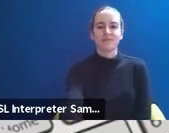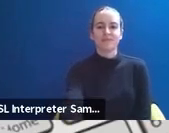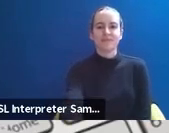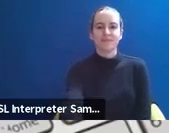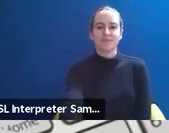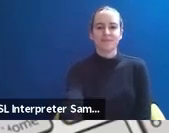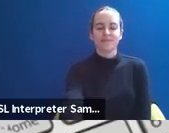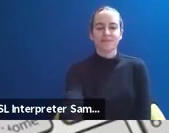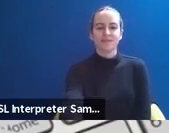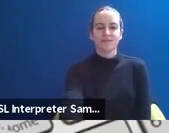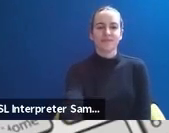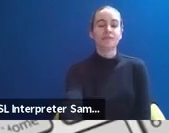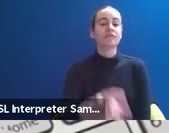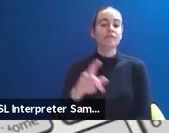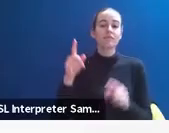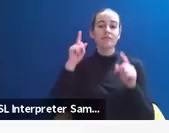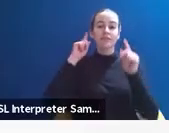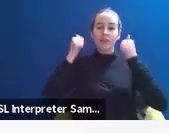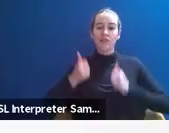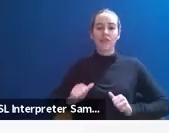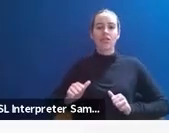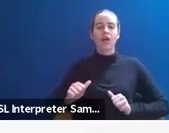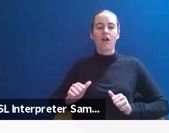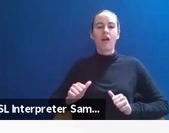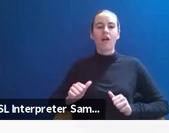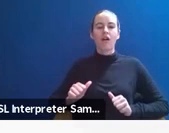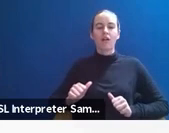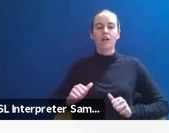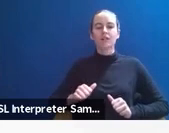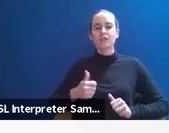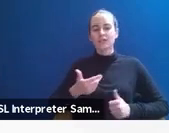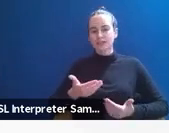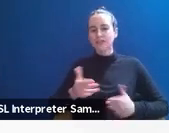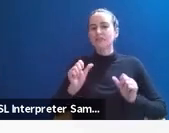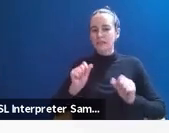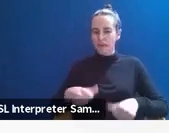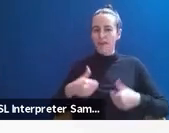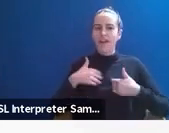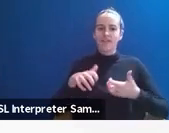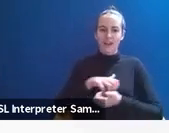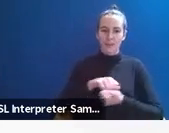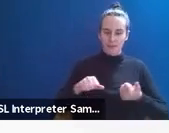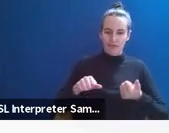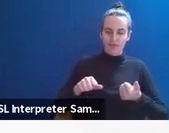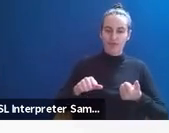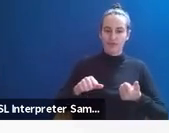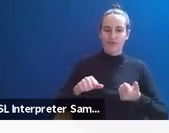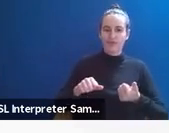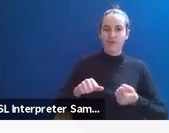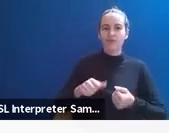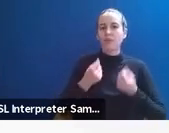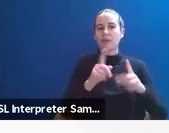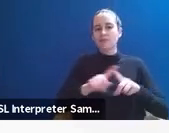Hearing loss, like most sensory systems, is prone to damage from modifiable and non-modifiable